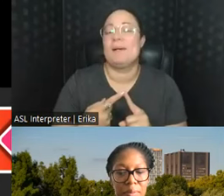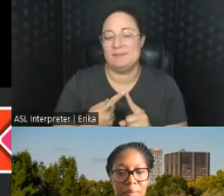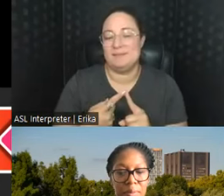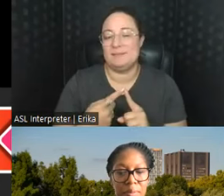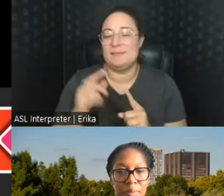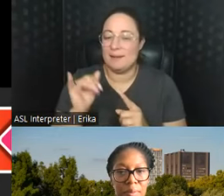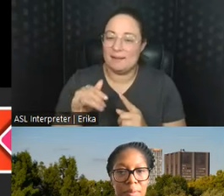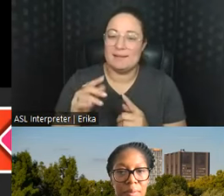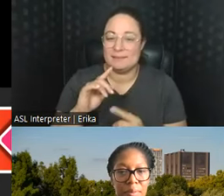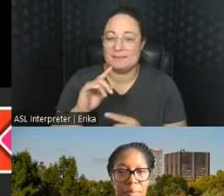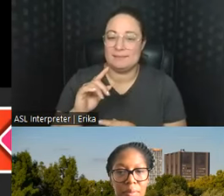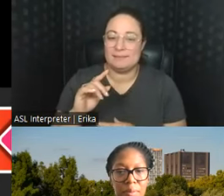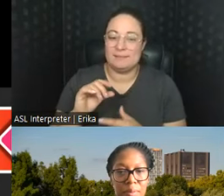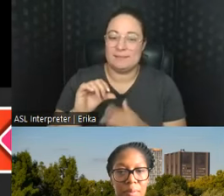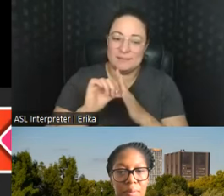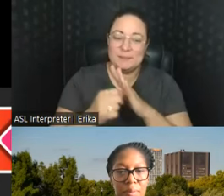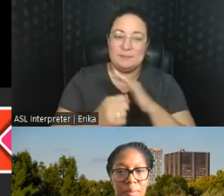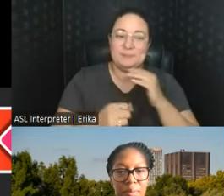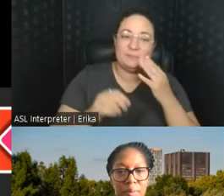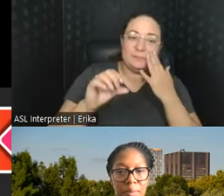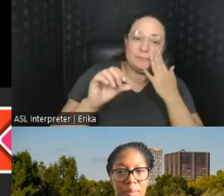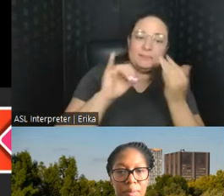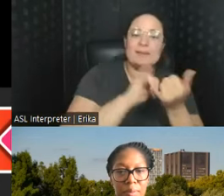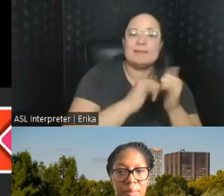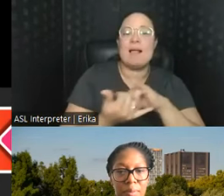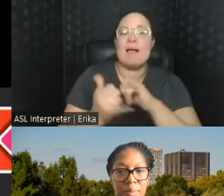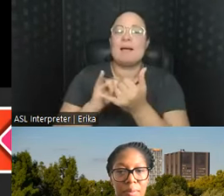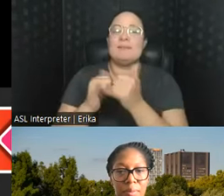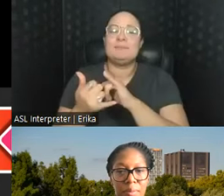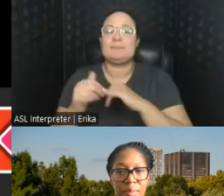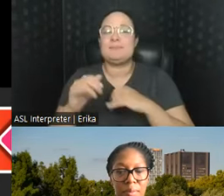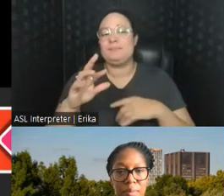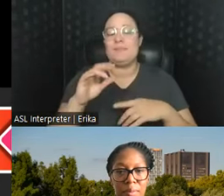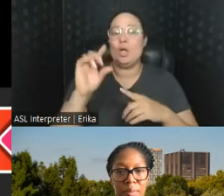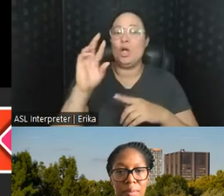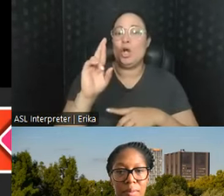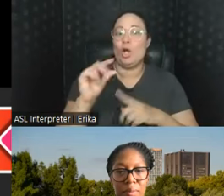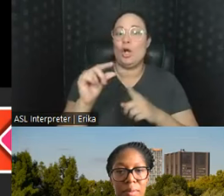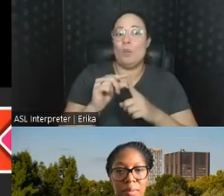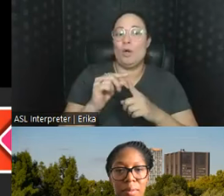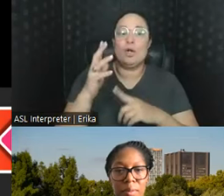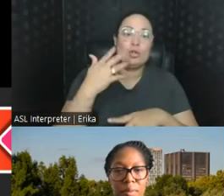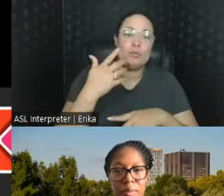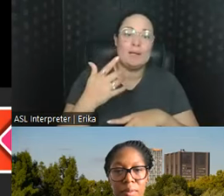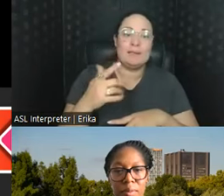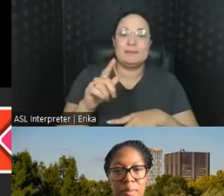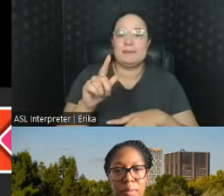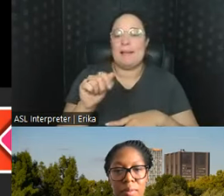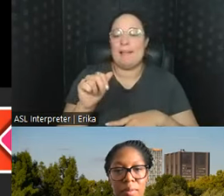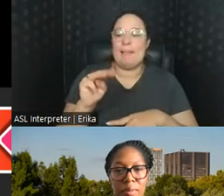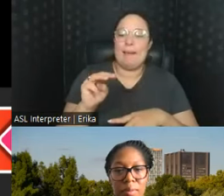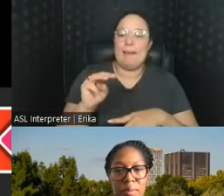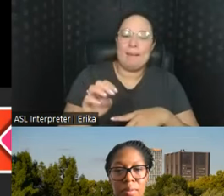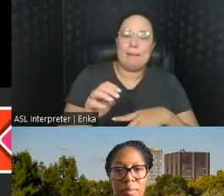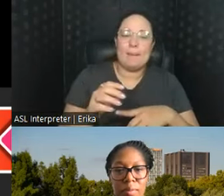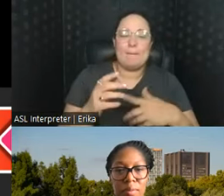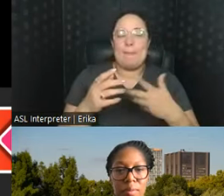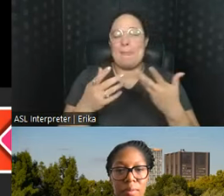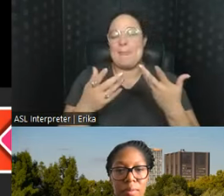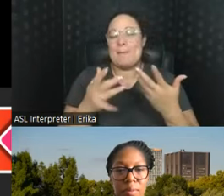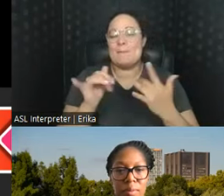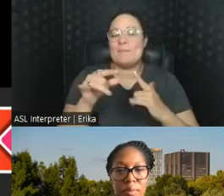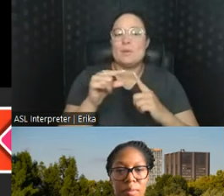here. Slang, again, there goes that R word, crazy, lame. These are words that are